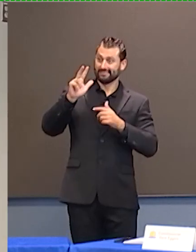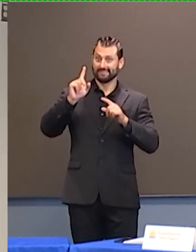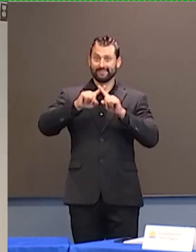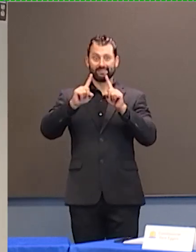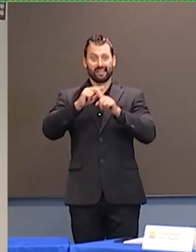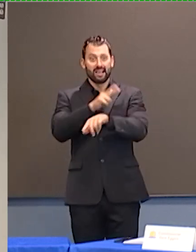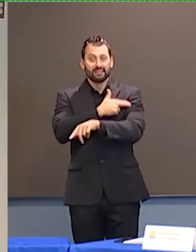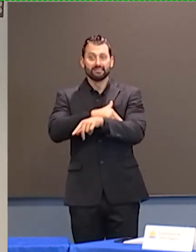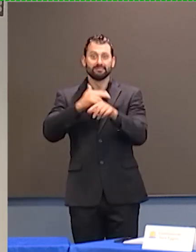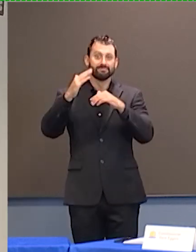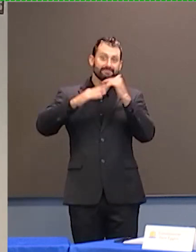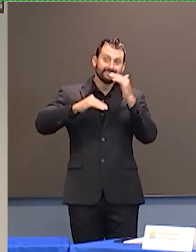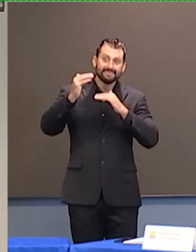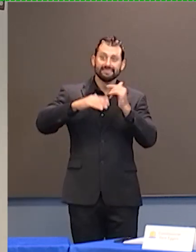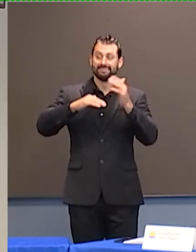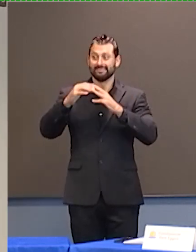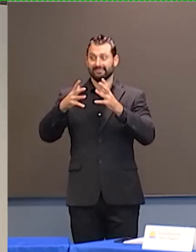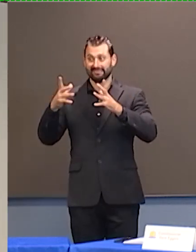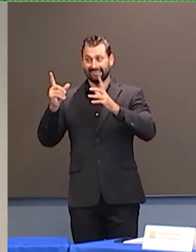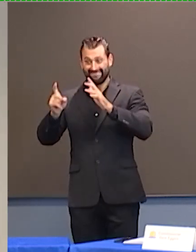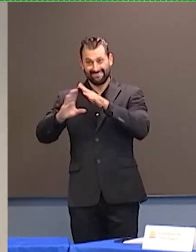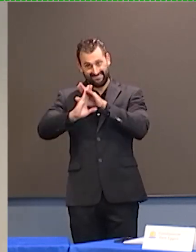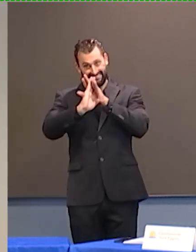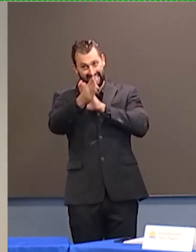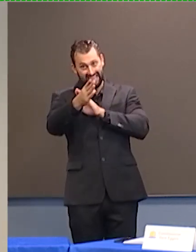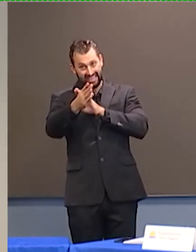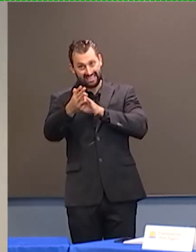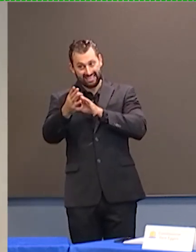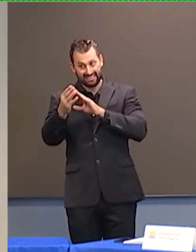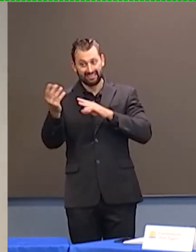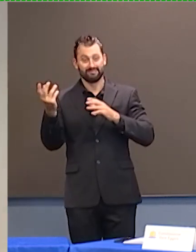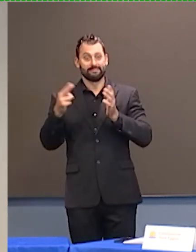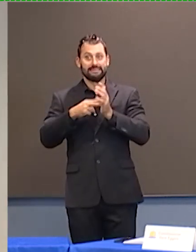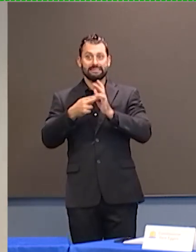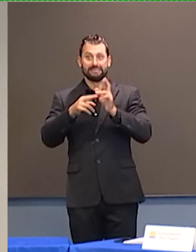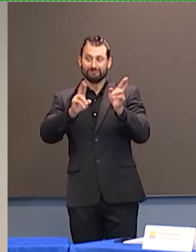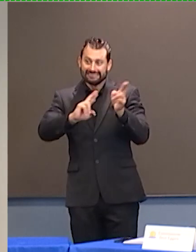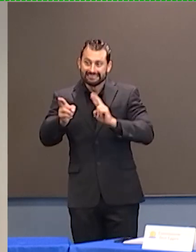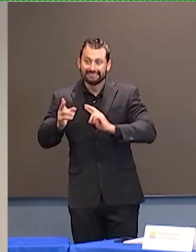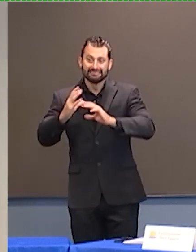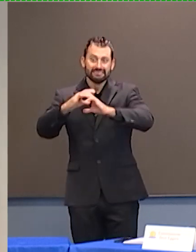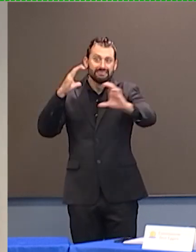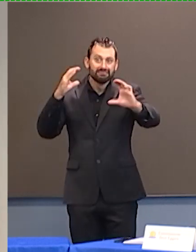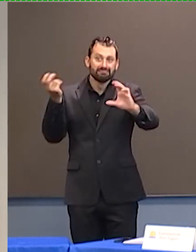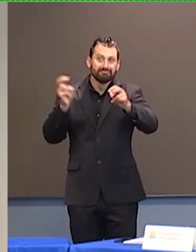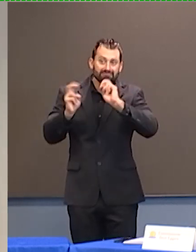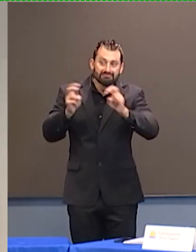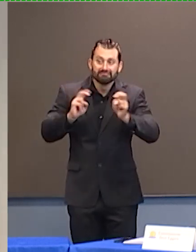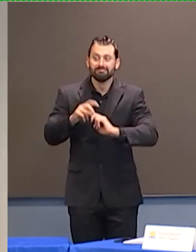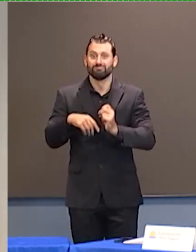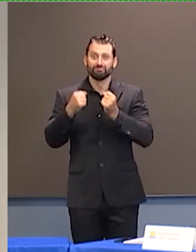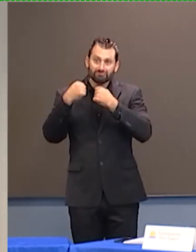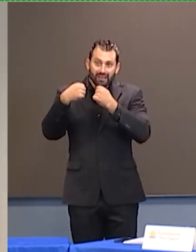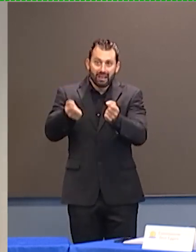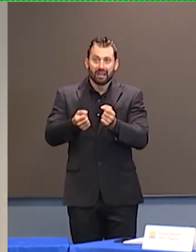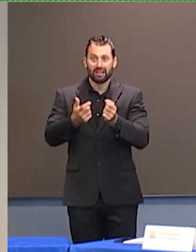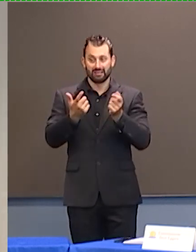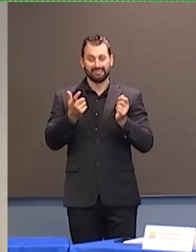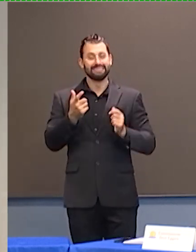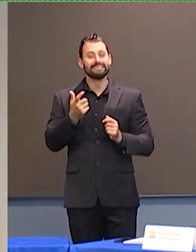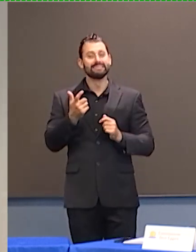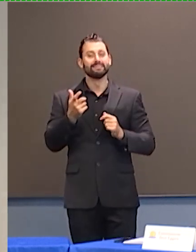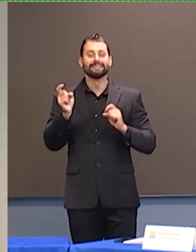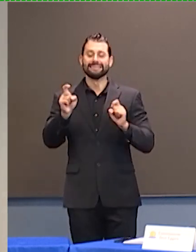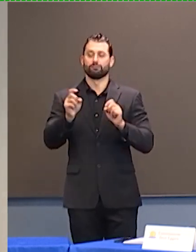important for every single person out there right now to know your risk and make a plan look up and see what your